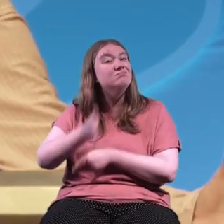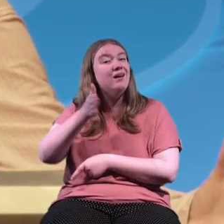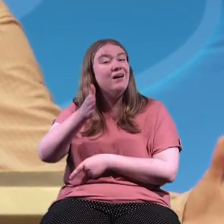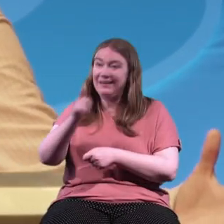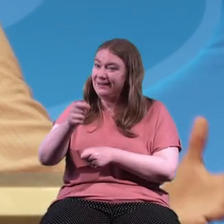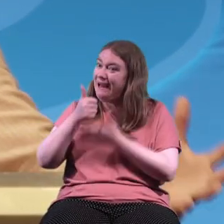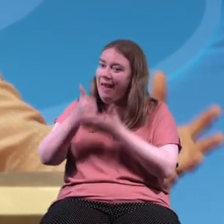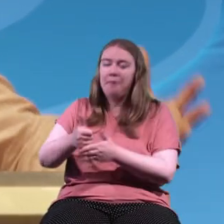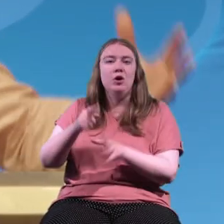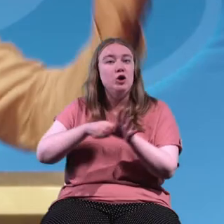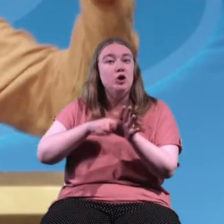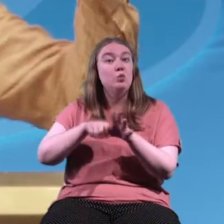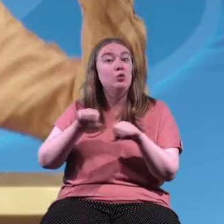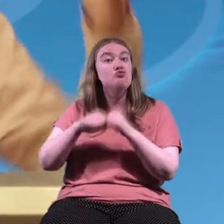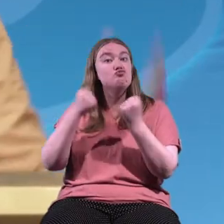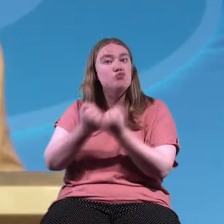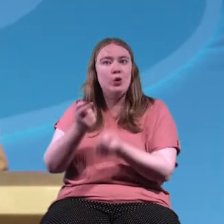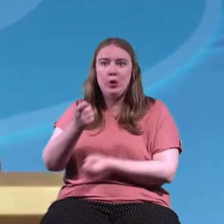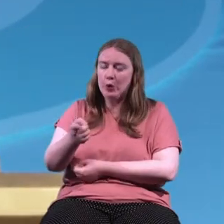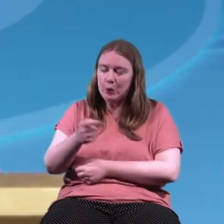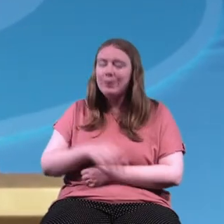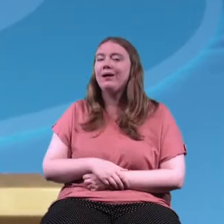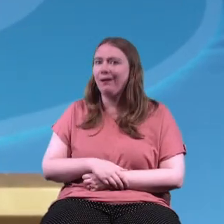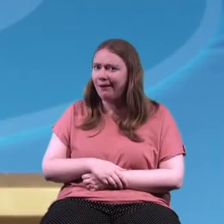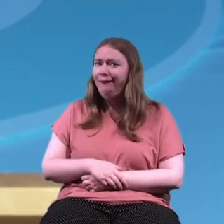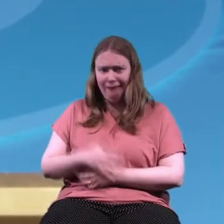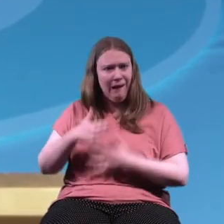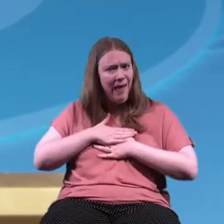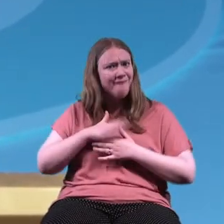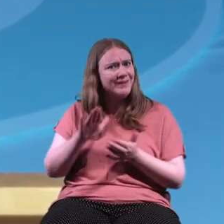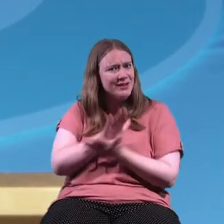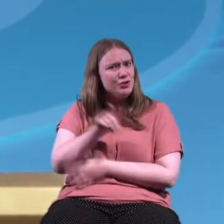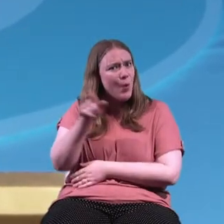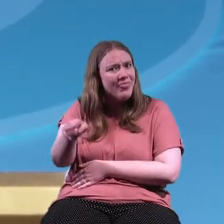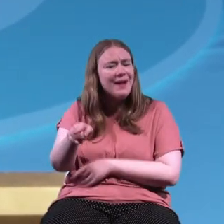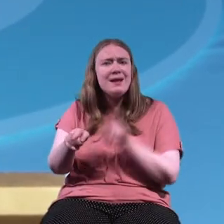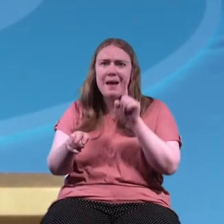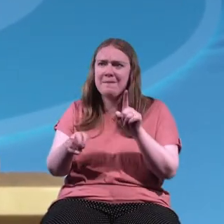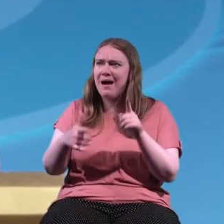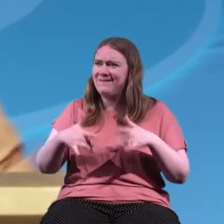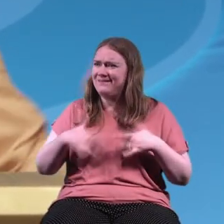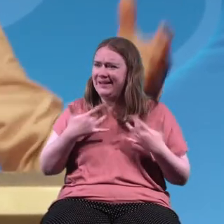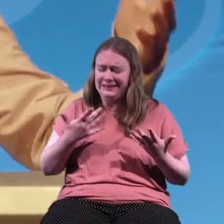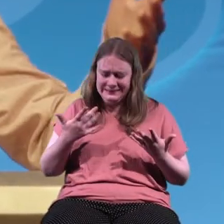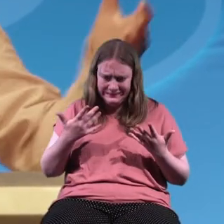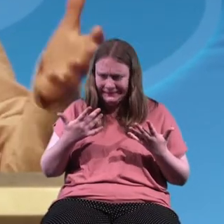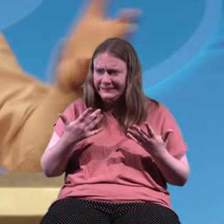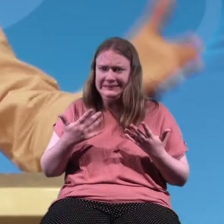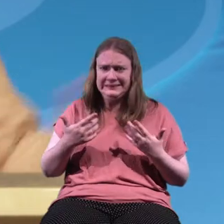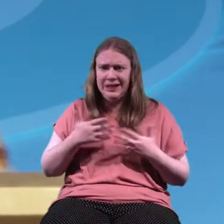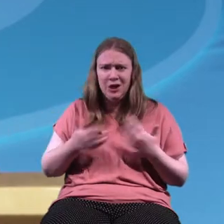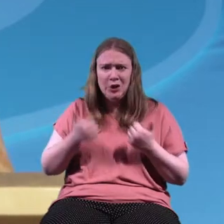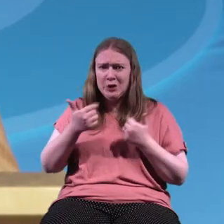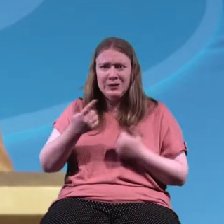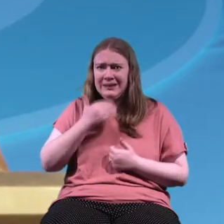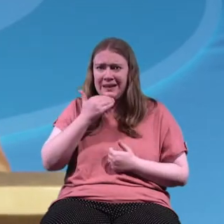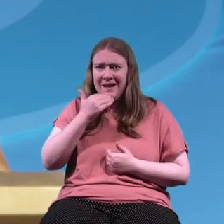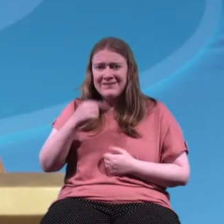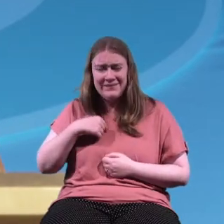it. But he just feels so inadequate. The youngsters are facing issues